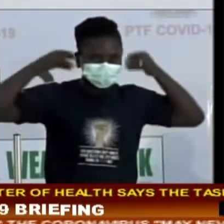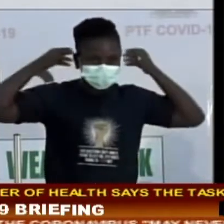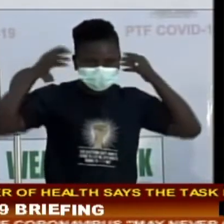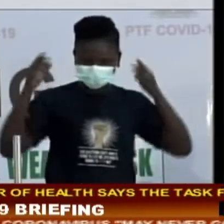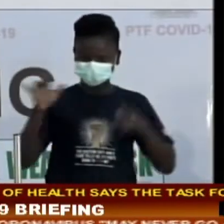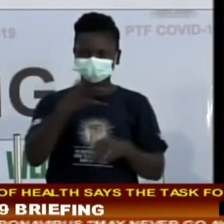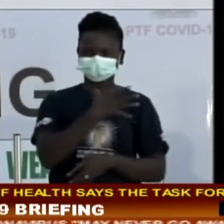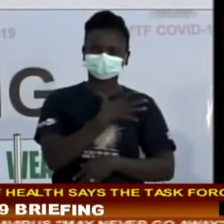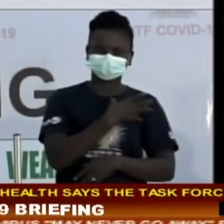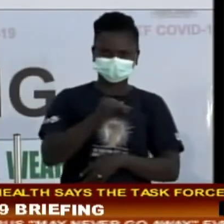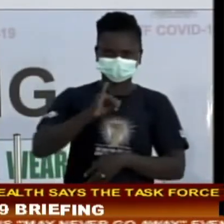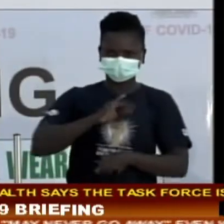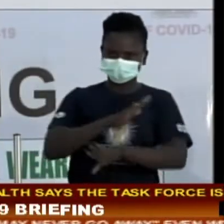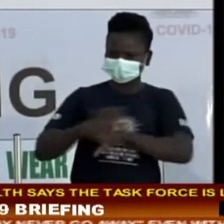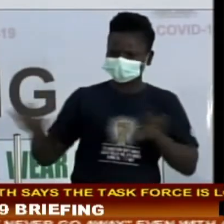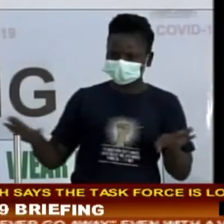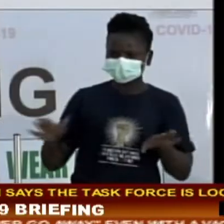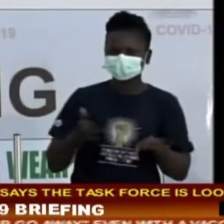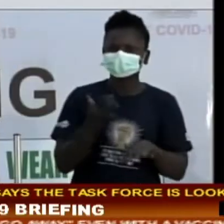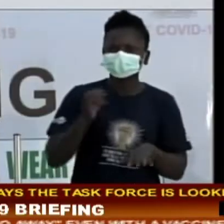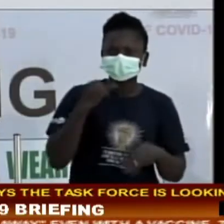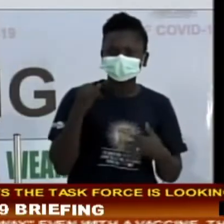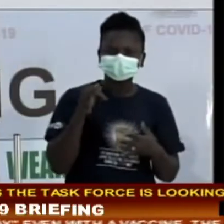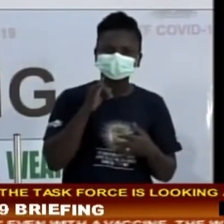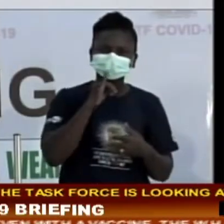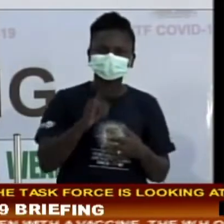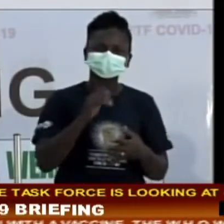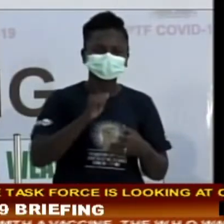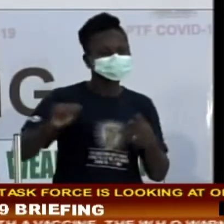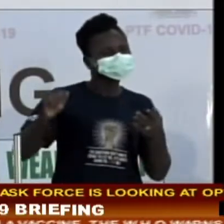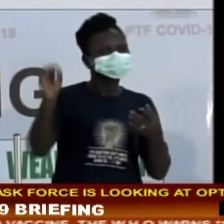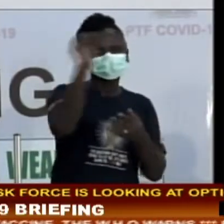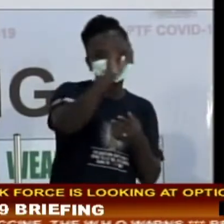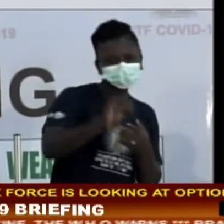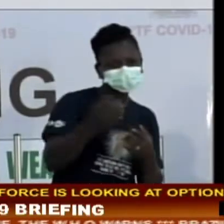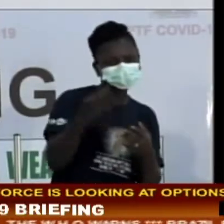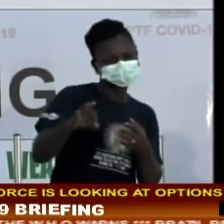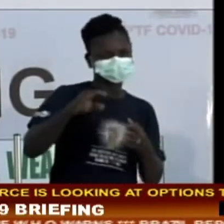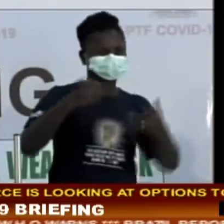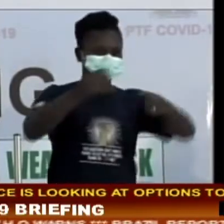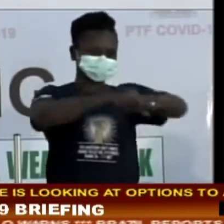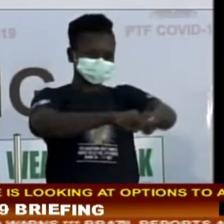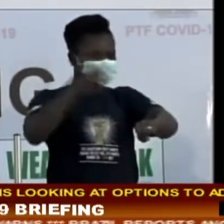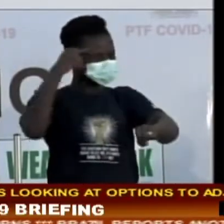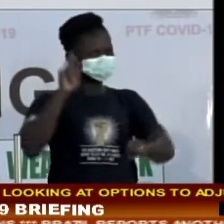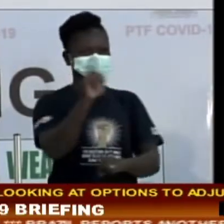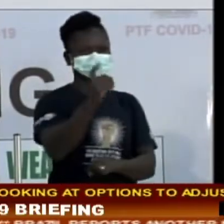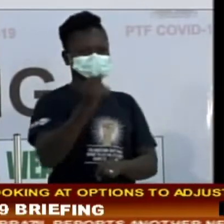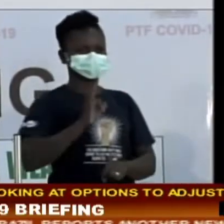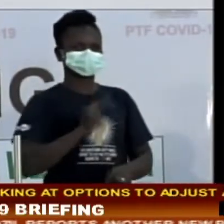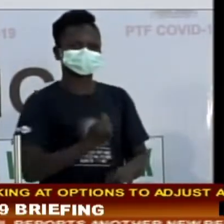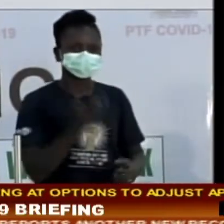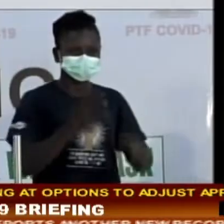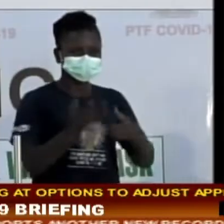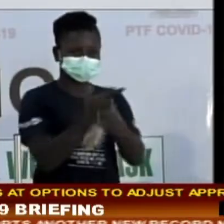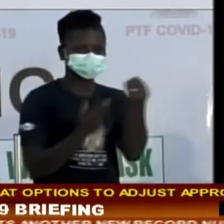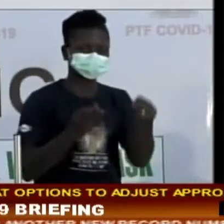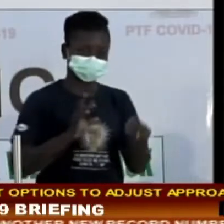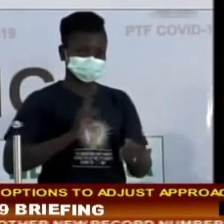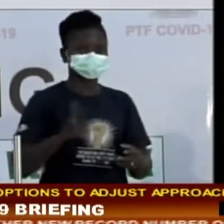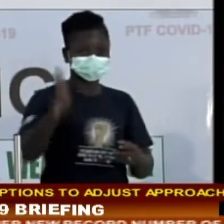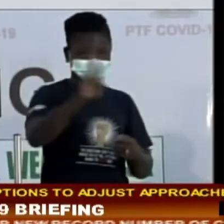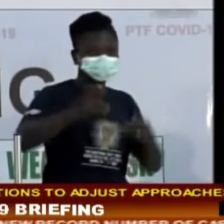don't there's a certain percentage of protection for one of us if both of us wear masks we are protecting our